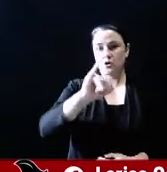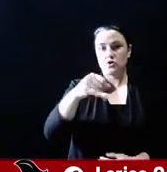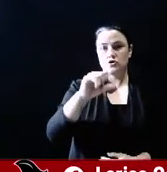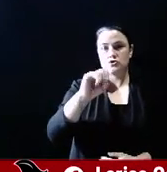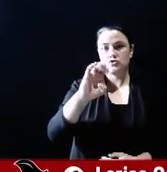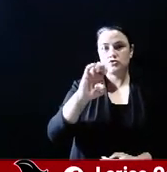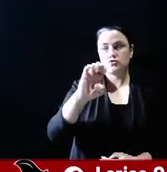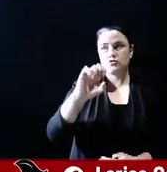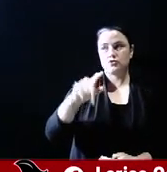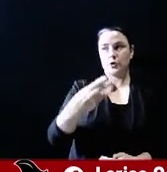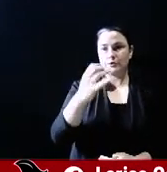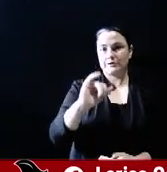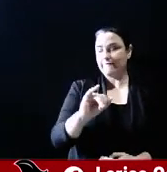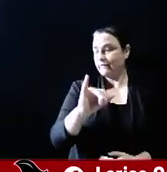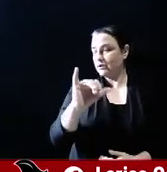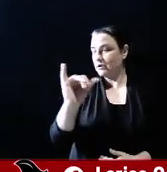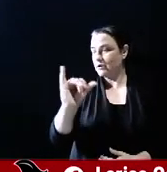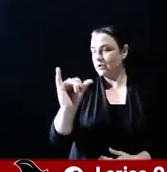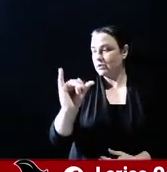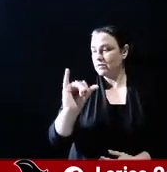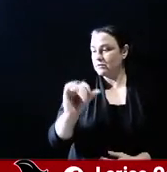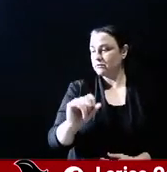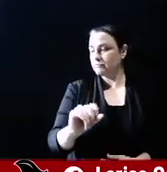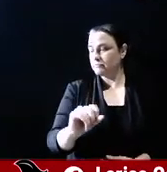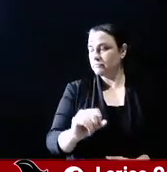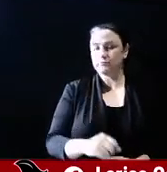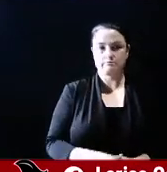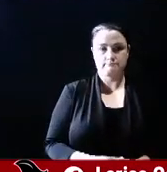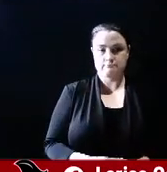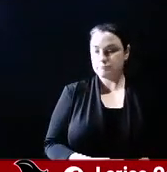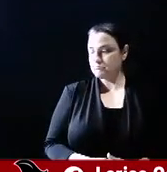Joseph Anthony Izquierdo.